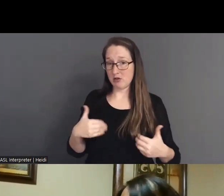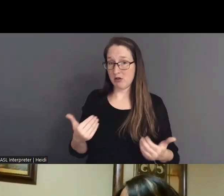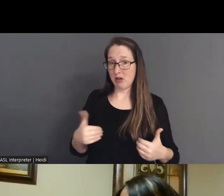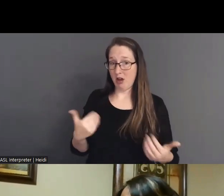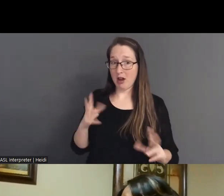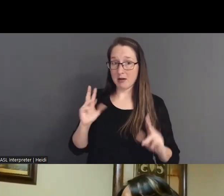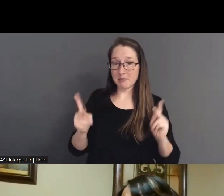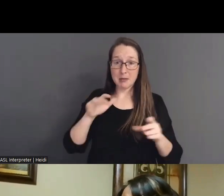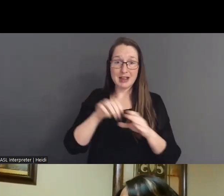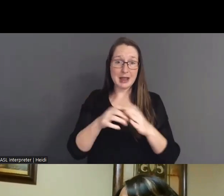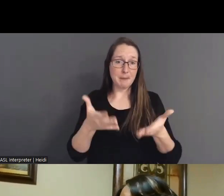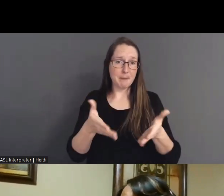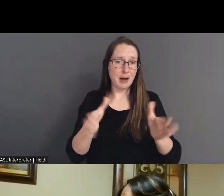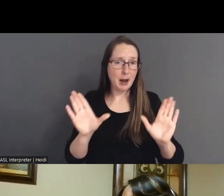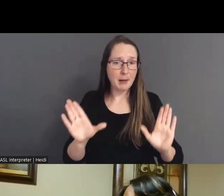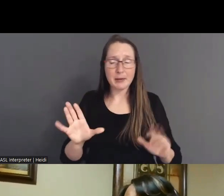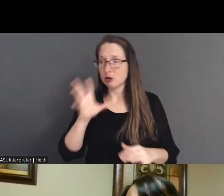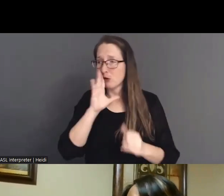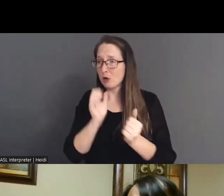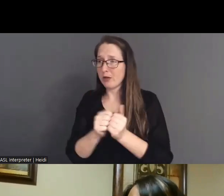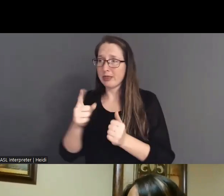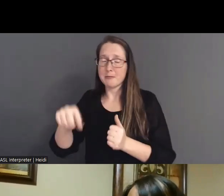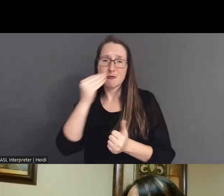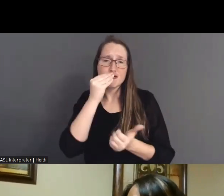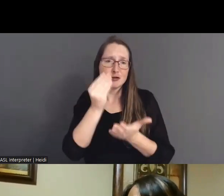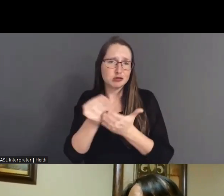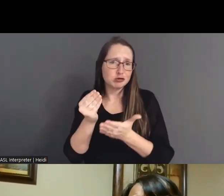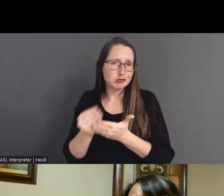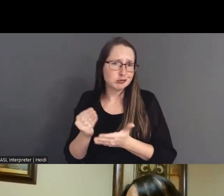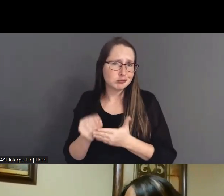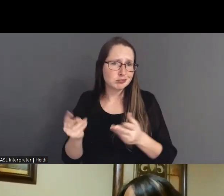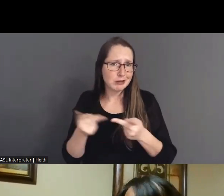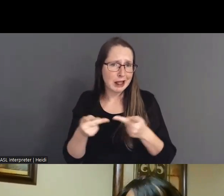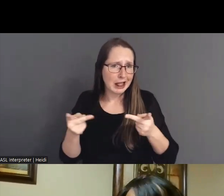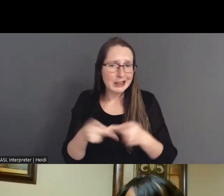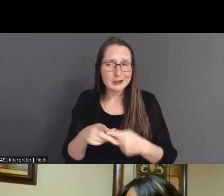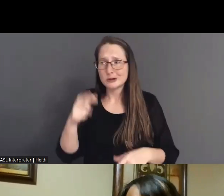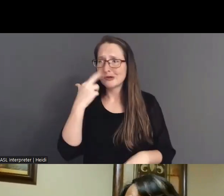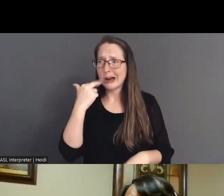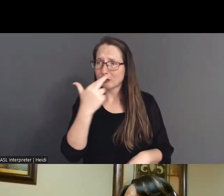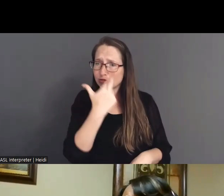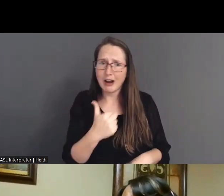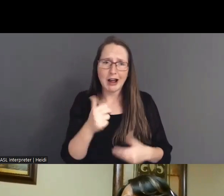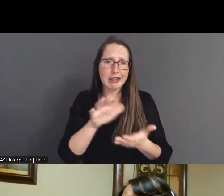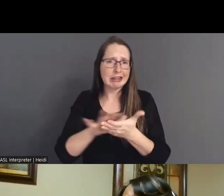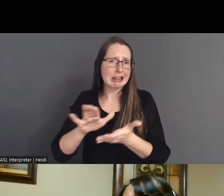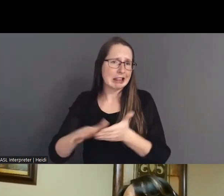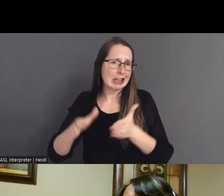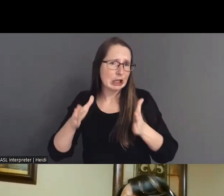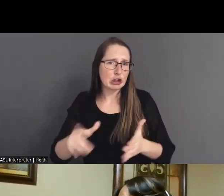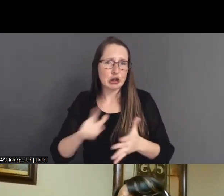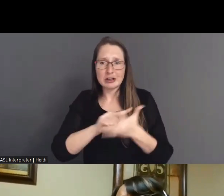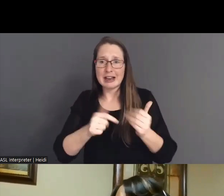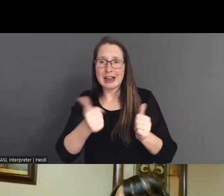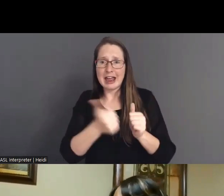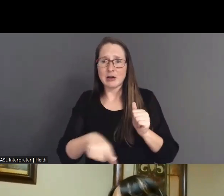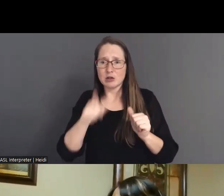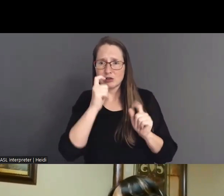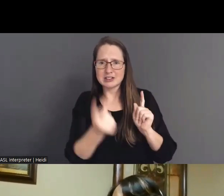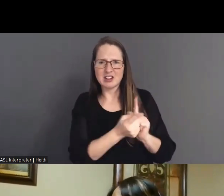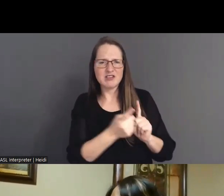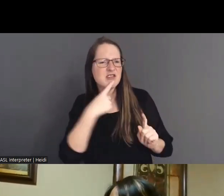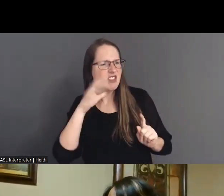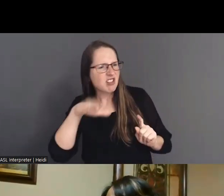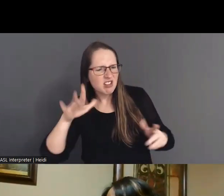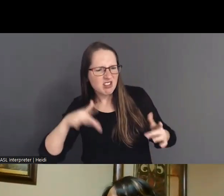in Publix, in the supermarket, in restaurants, at the cleaners, anyone who stopped me to say, what's this